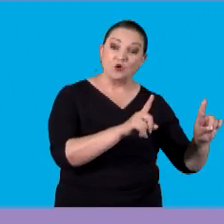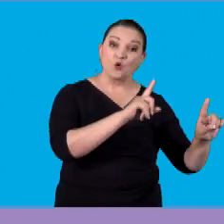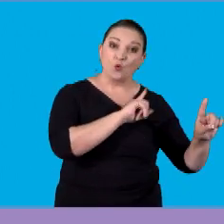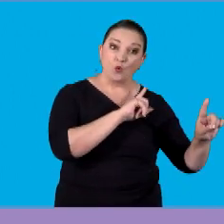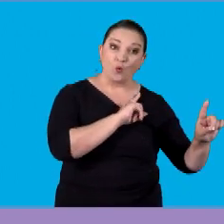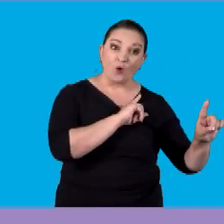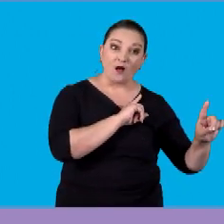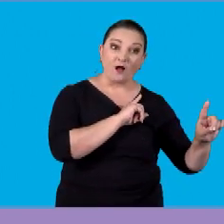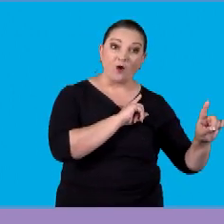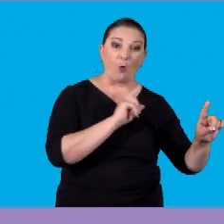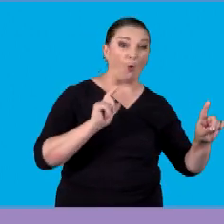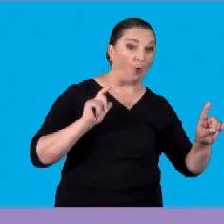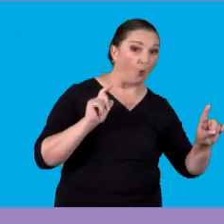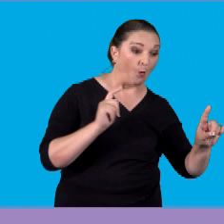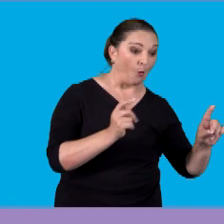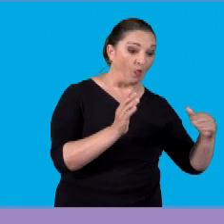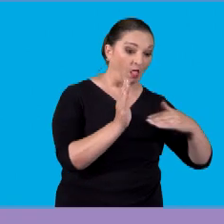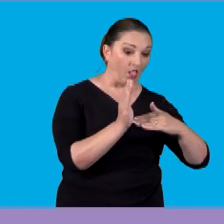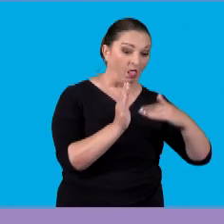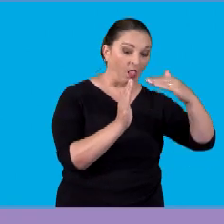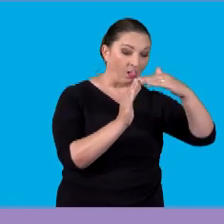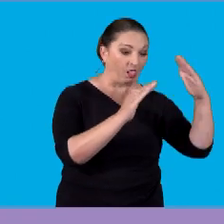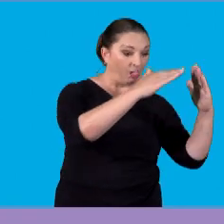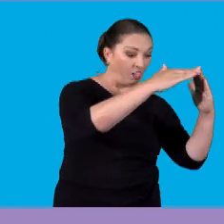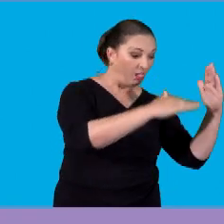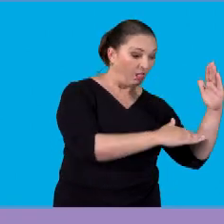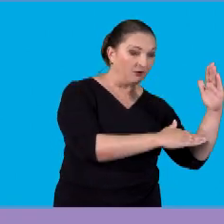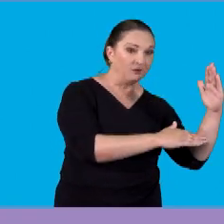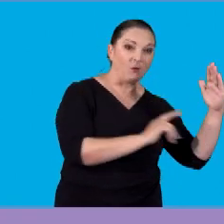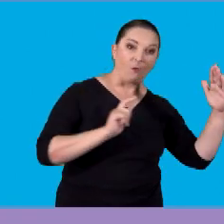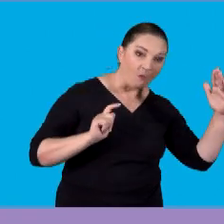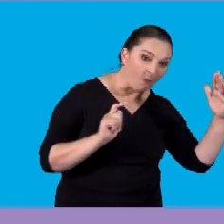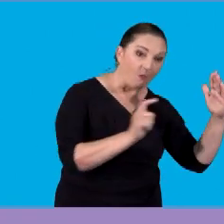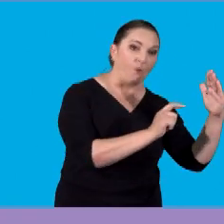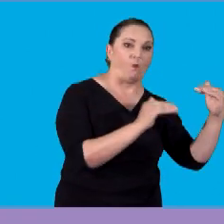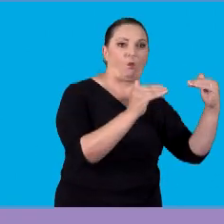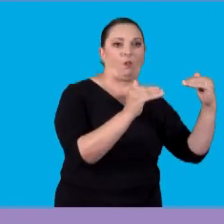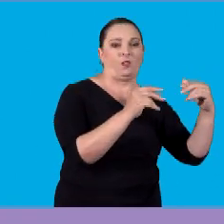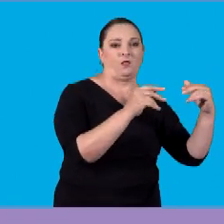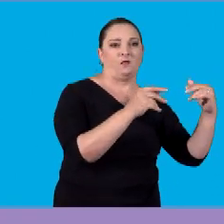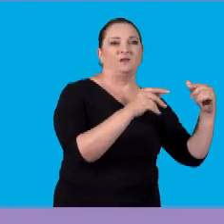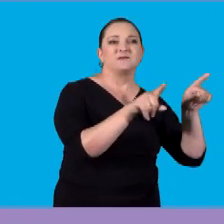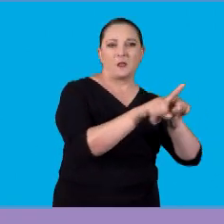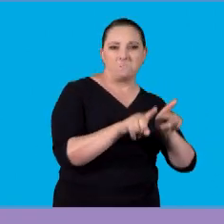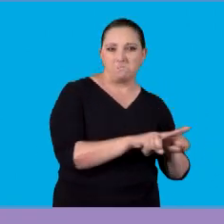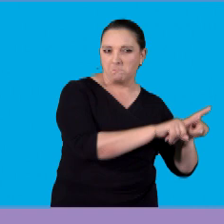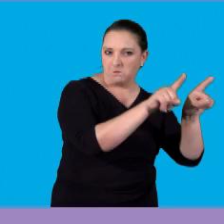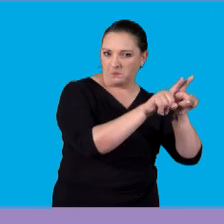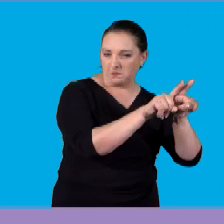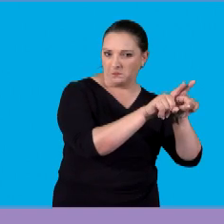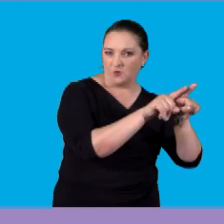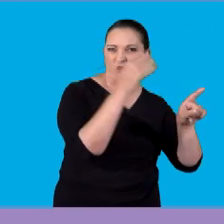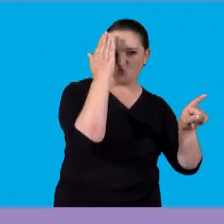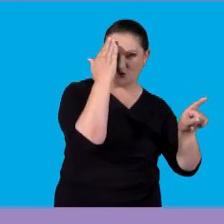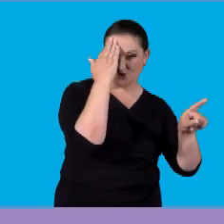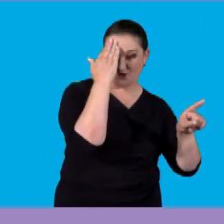that all of the angles are actually equal. Not just the opposite angles, but all of them. And not only do we know that they are